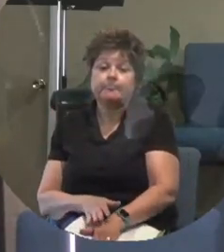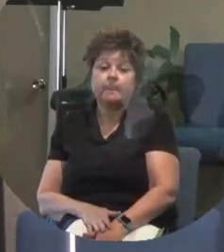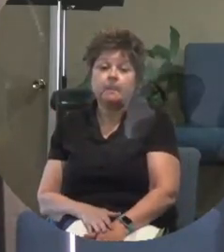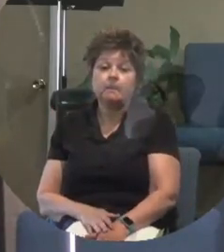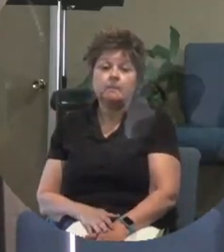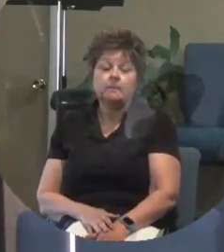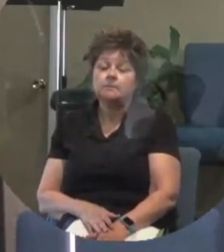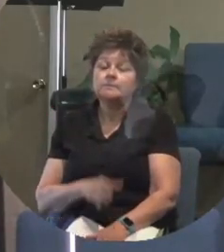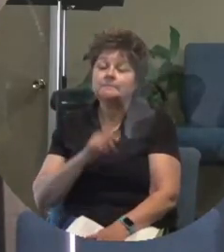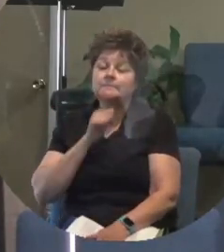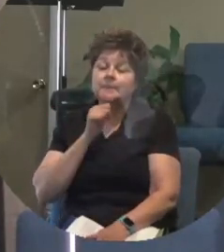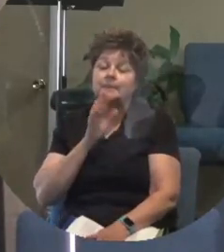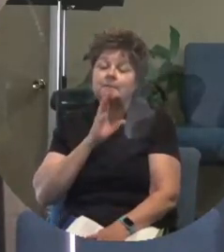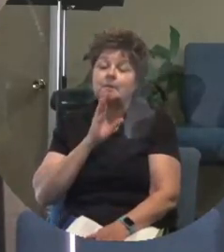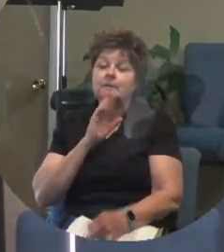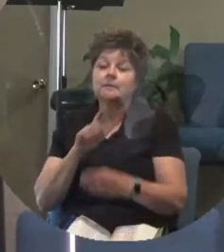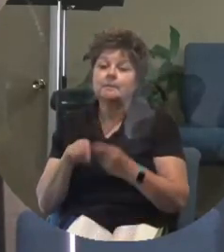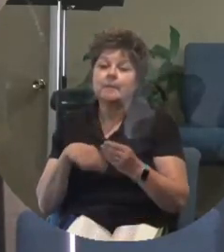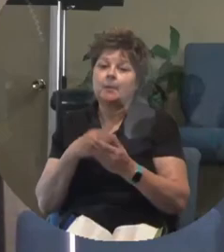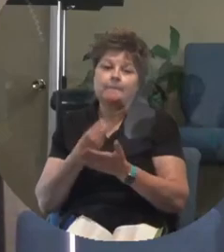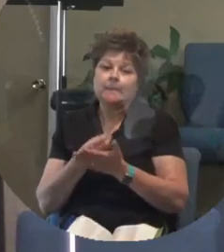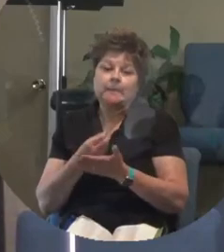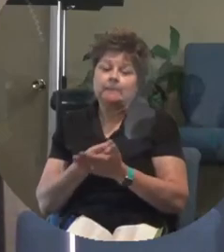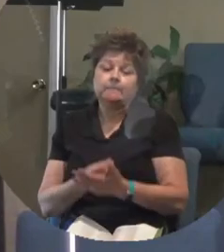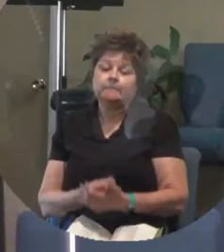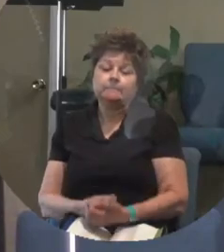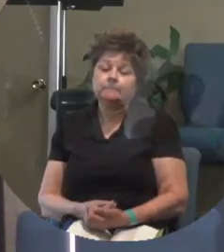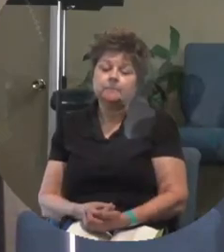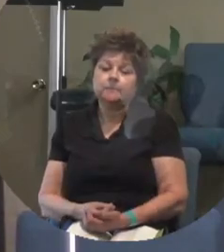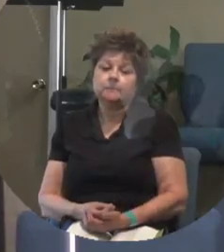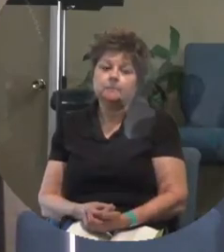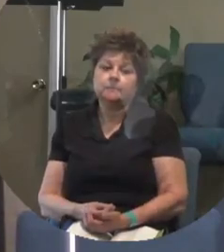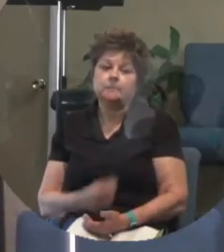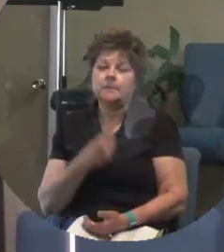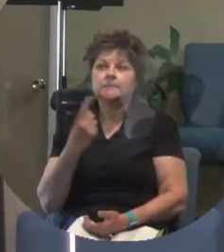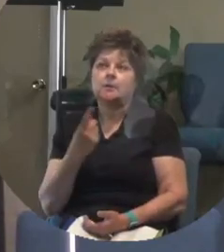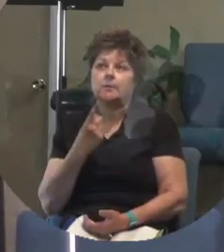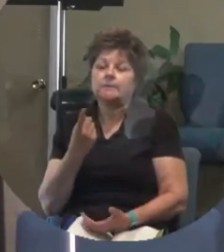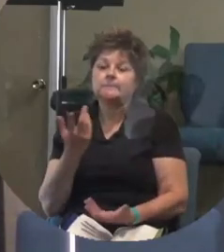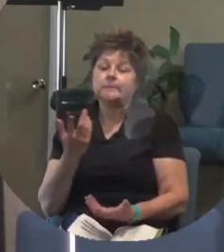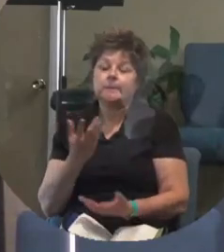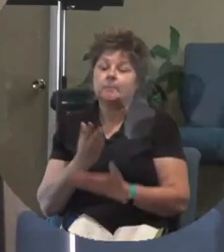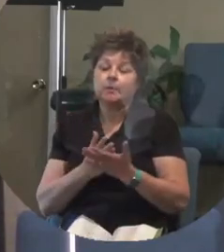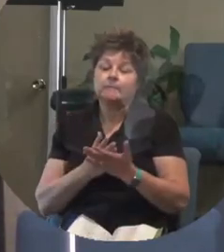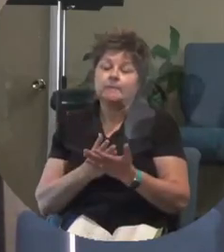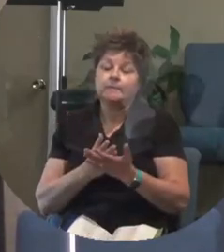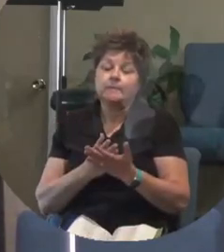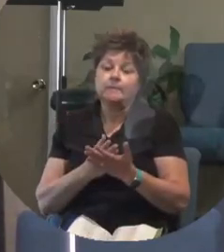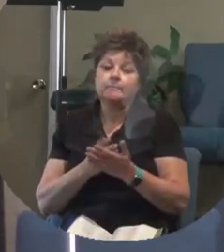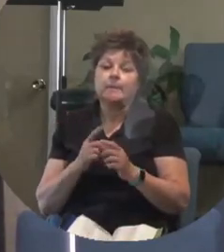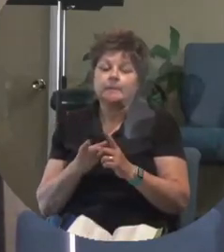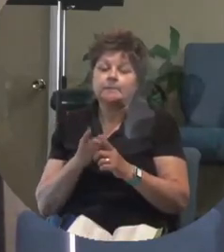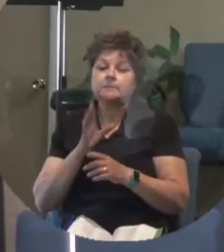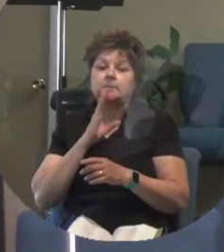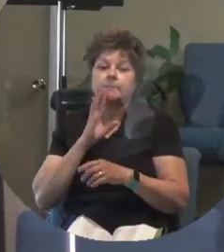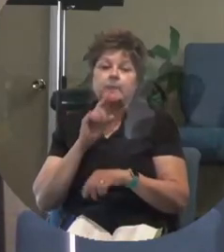So it's not talking about He's not talking about money. That's always in the equation because that's part of it. But He's talking about our